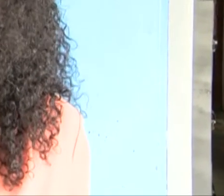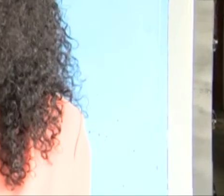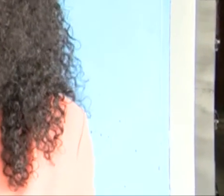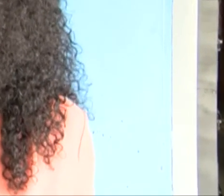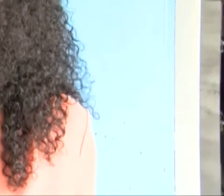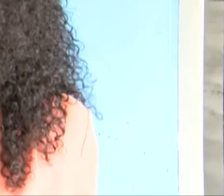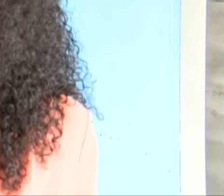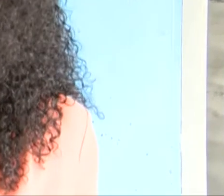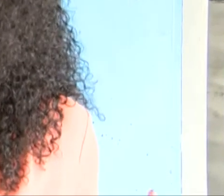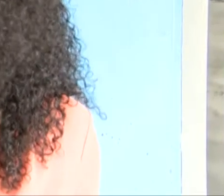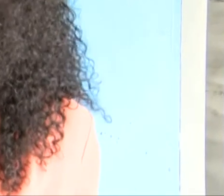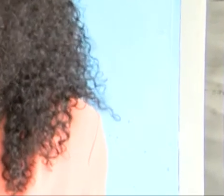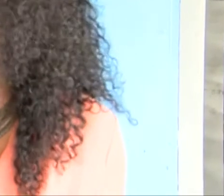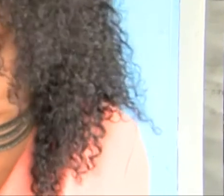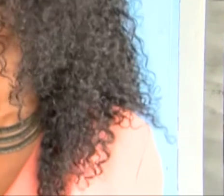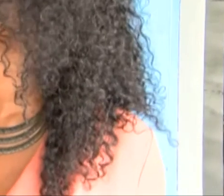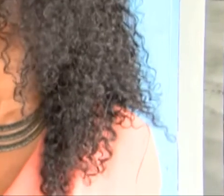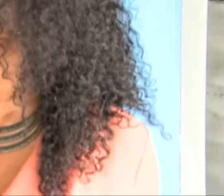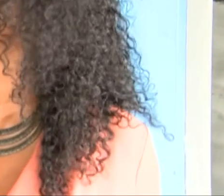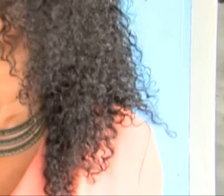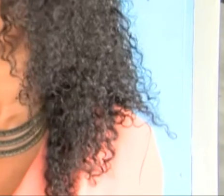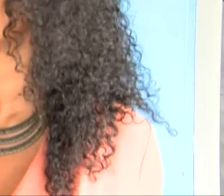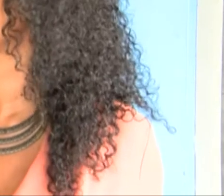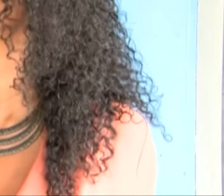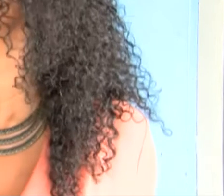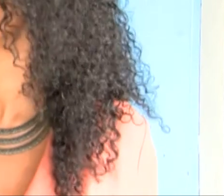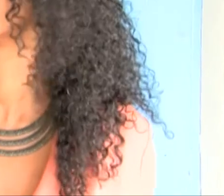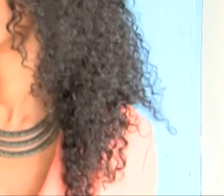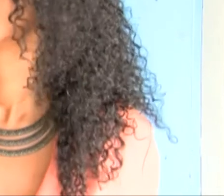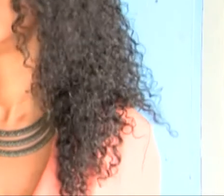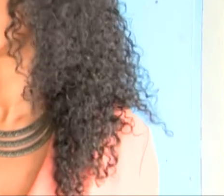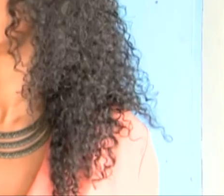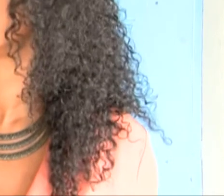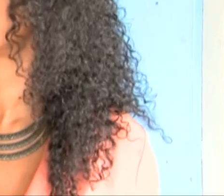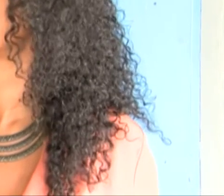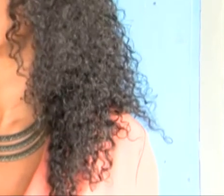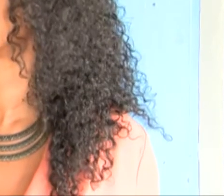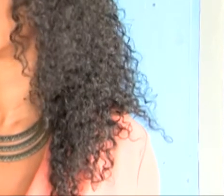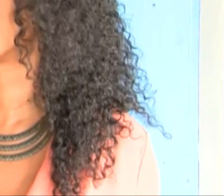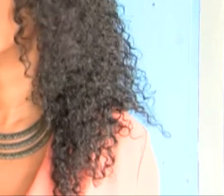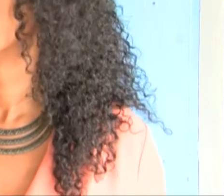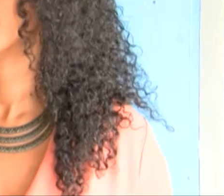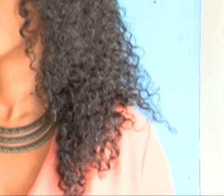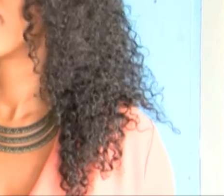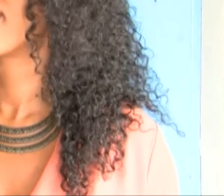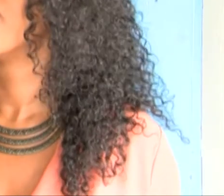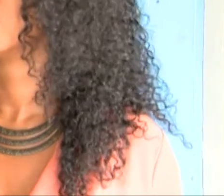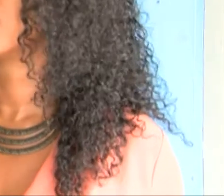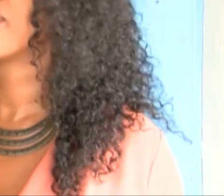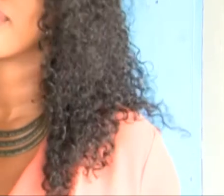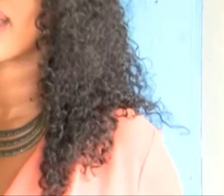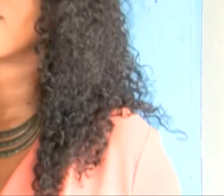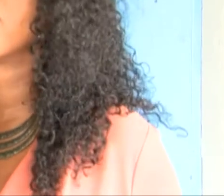the band's life. I guess I should say not just life, but throughout their time together, education has played a central role in helping